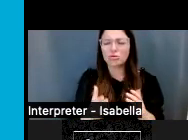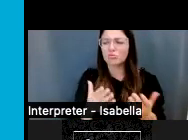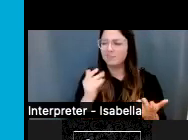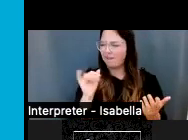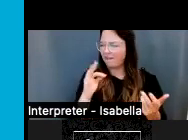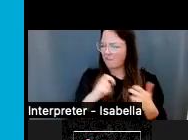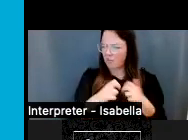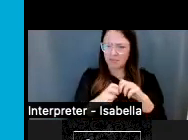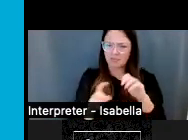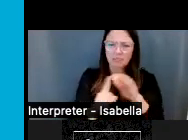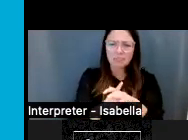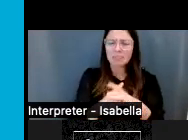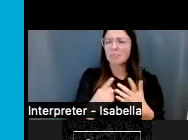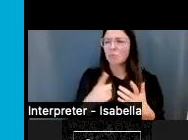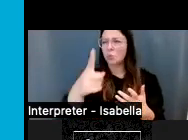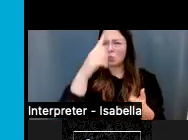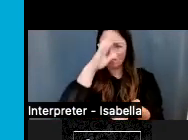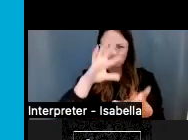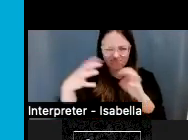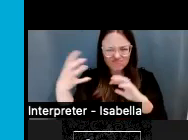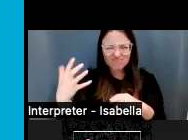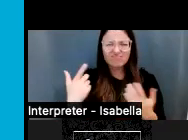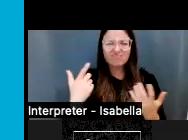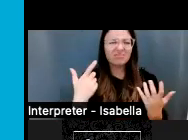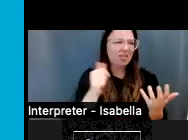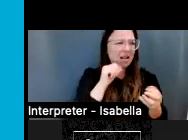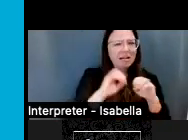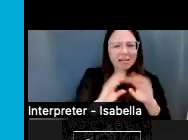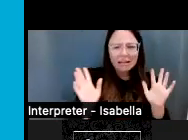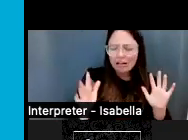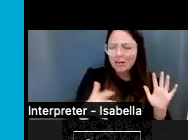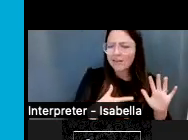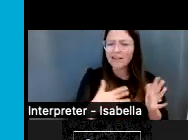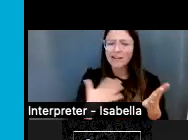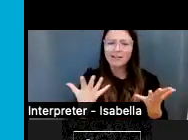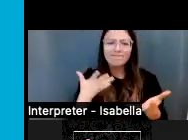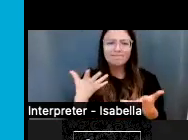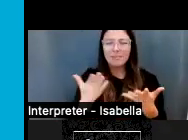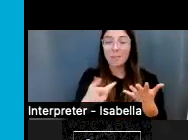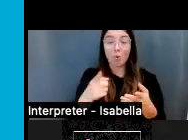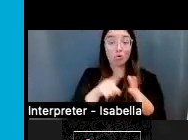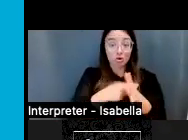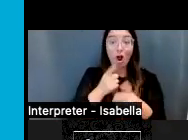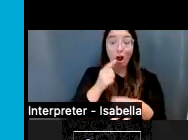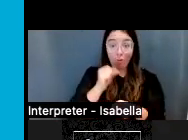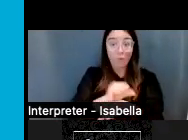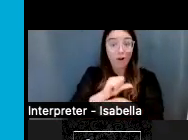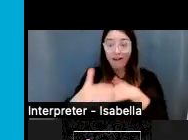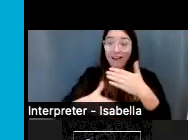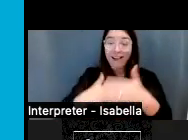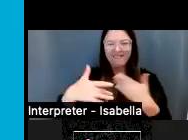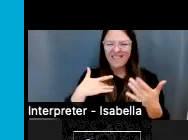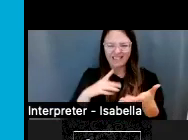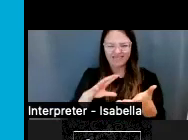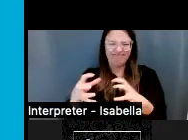a service you're being provided isn't working out, or, you know, you just think there are some issues with maybe the career goal you chose, you should communicate with your counselor about that. Let them